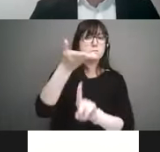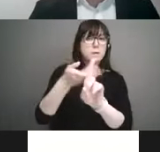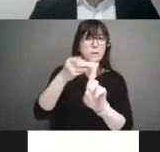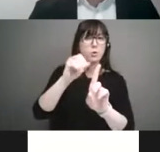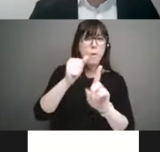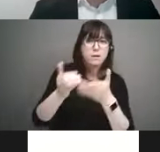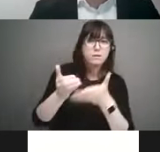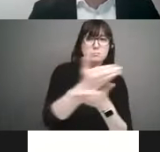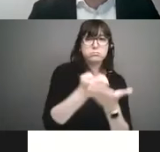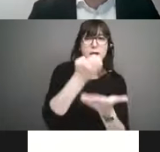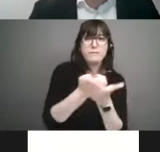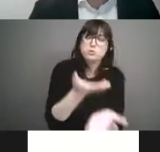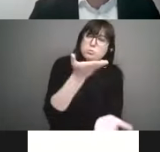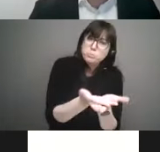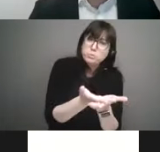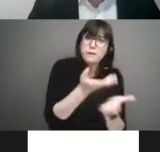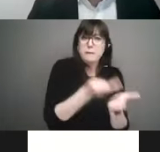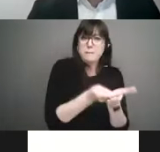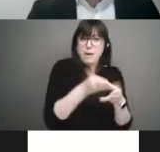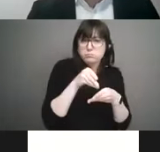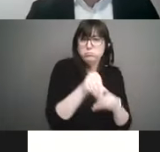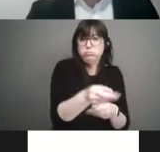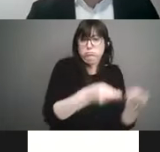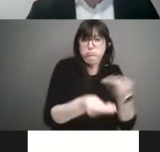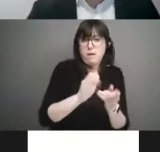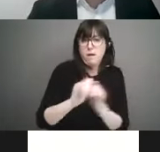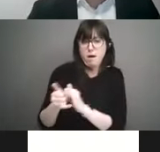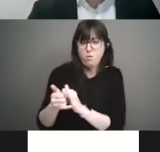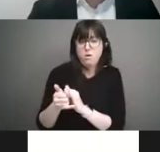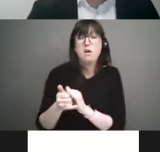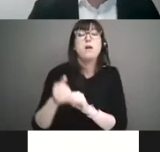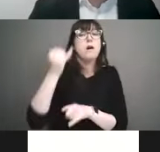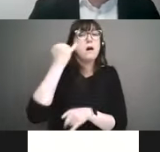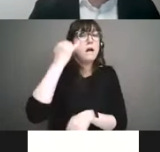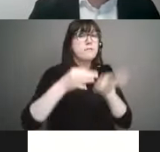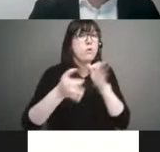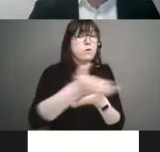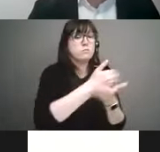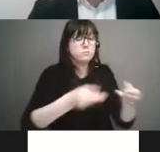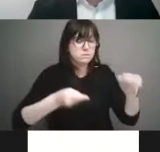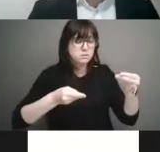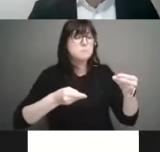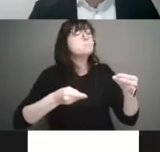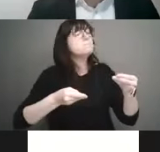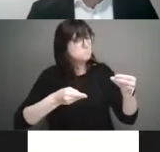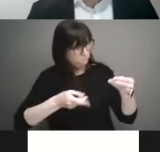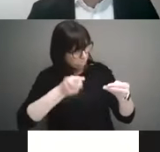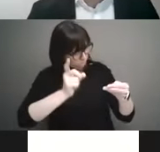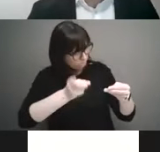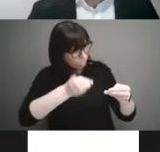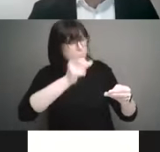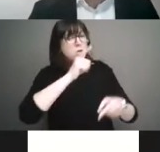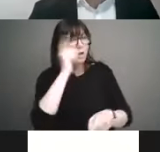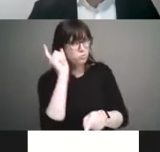evidence as to how that money's been spent. And if it's determined that the money's been used improperly, or if the accounting shows that